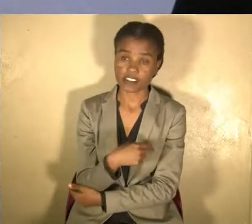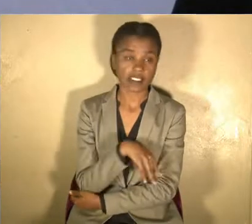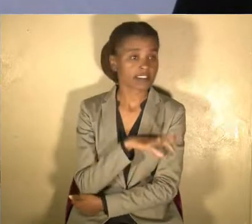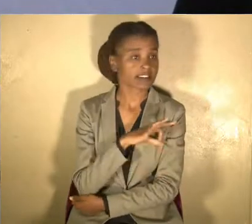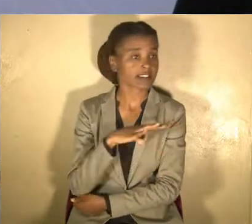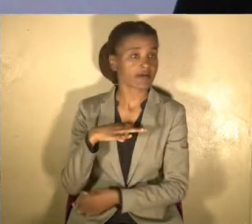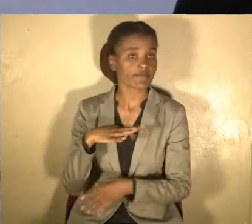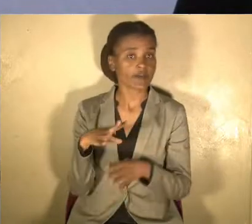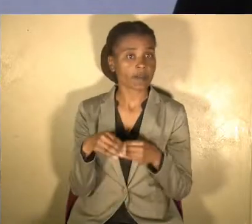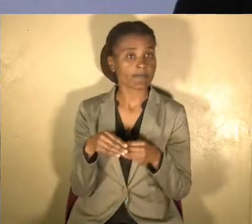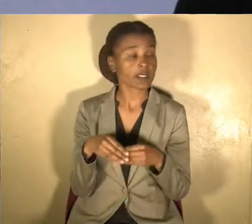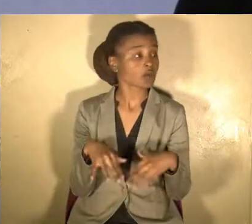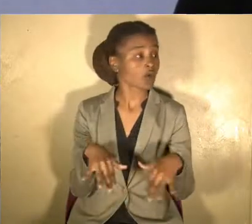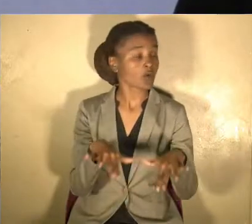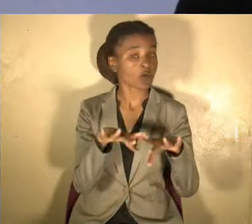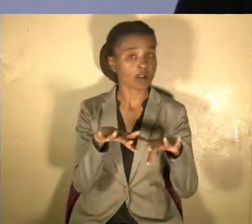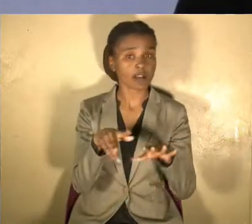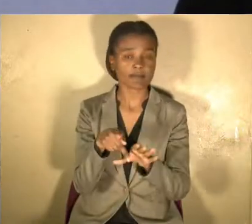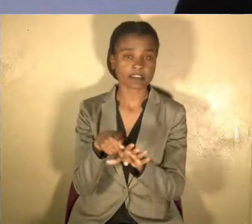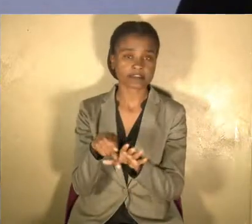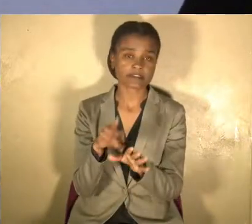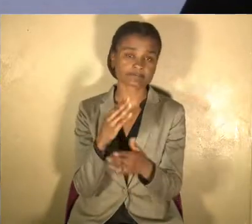participants.